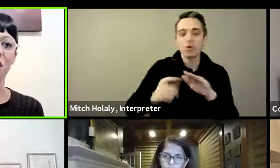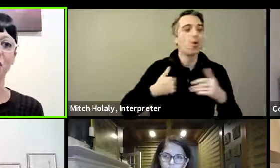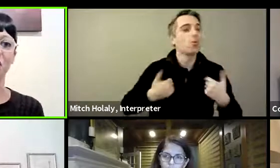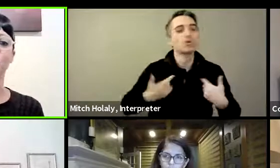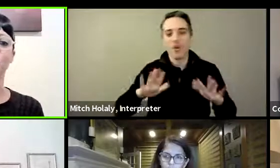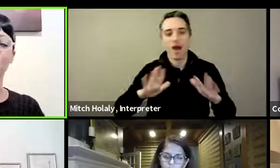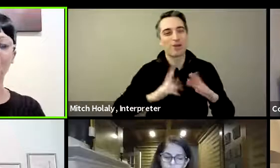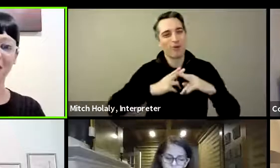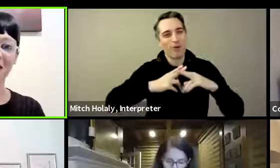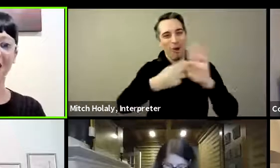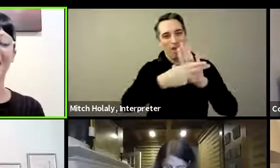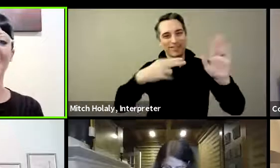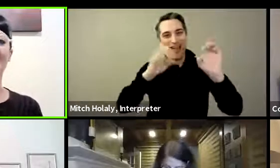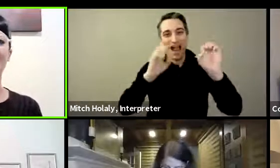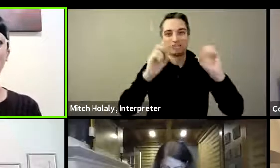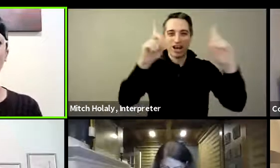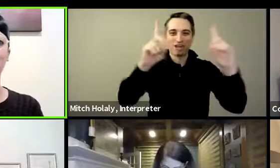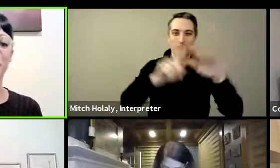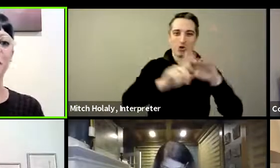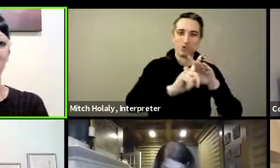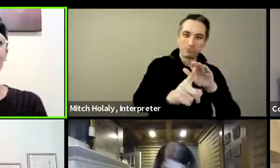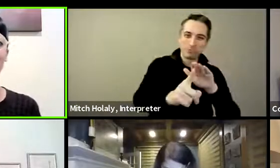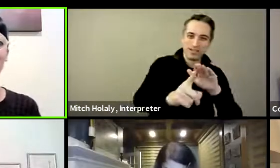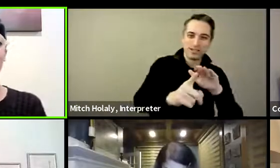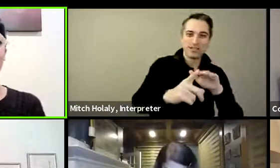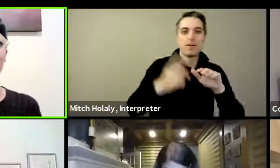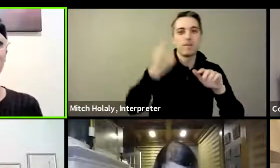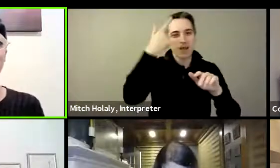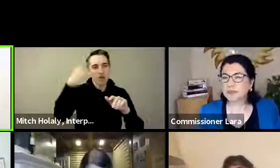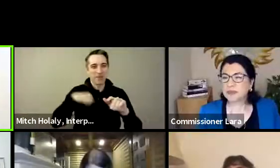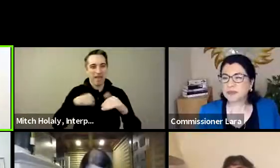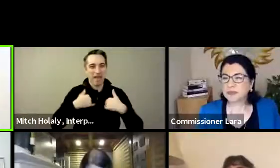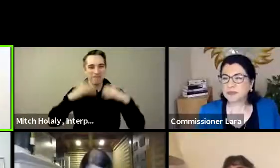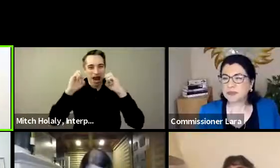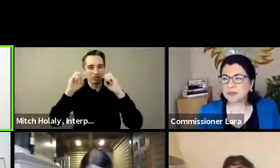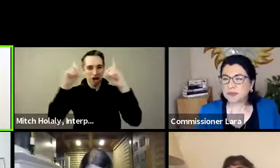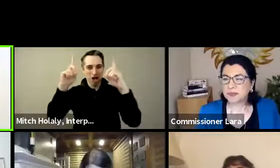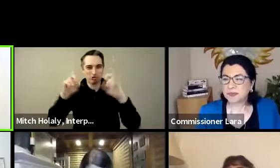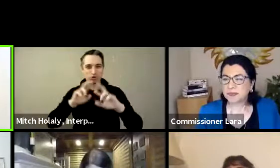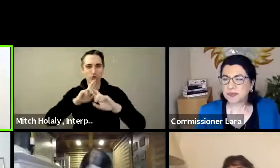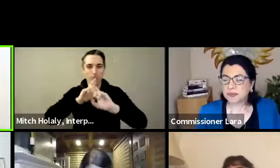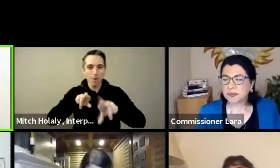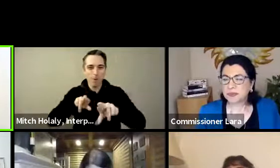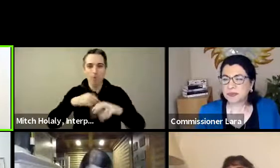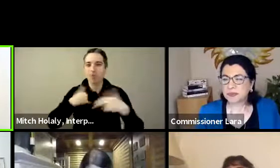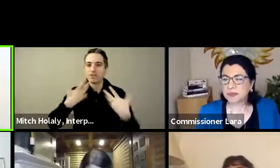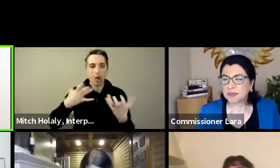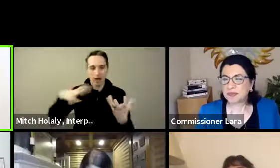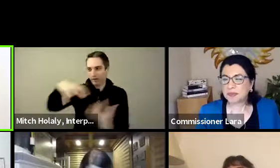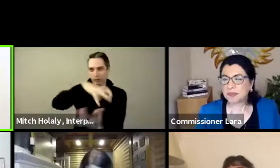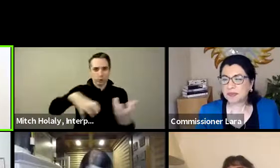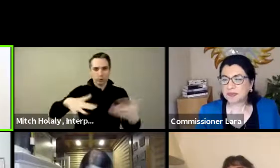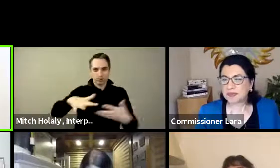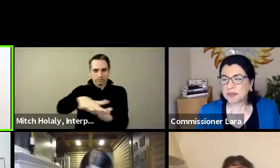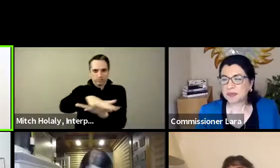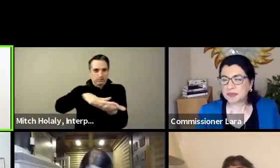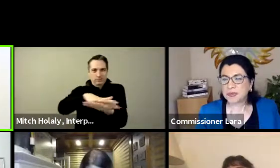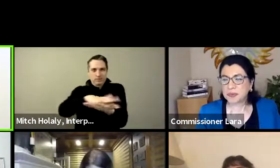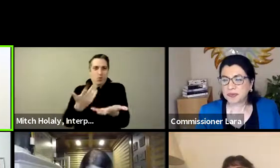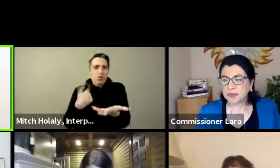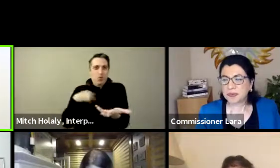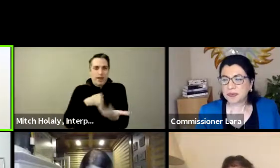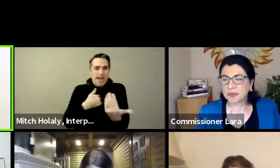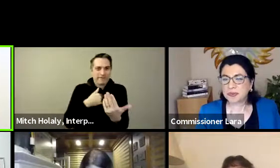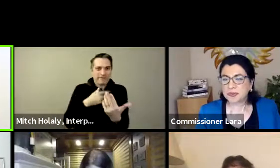our educational report, and we didn't want people to get it confused and think we're trying to have a private separate meeting on the